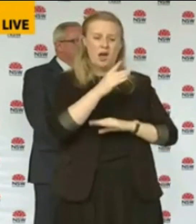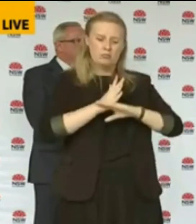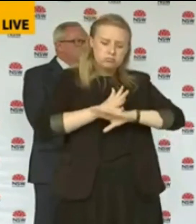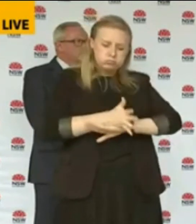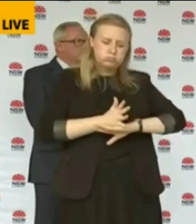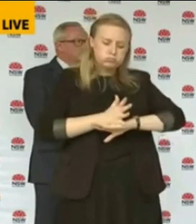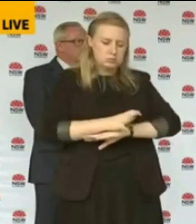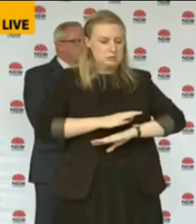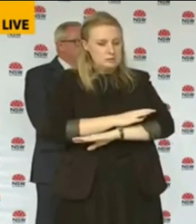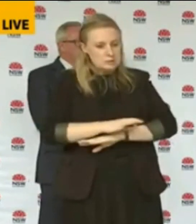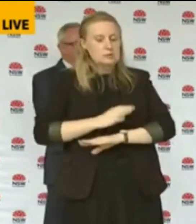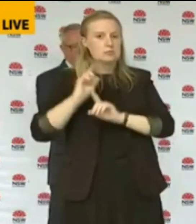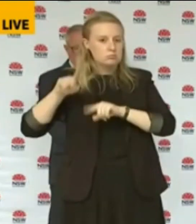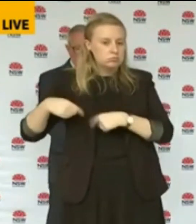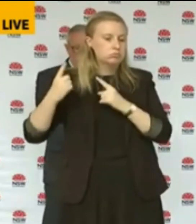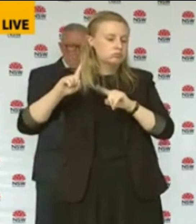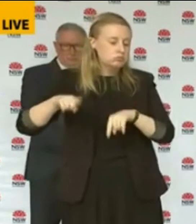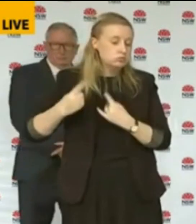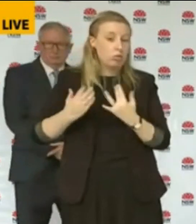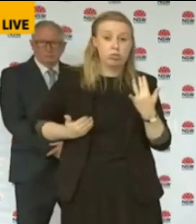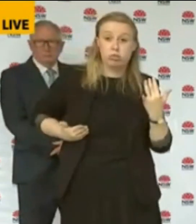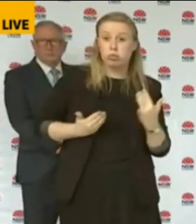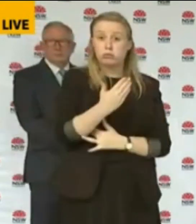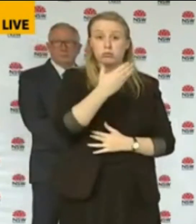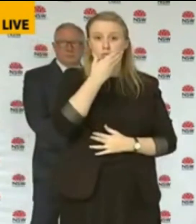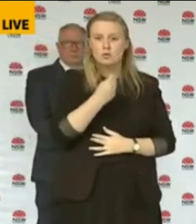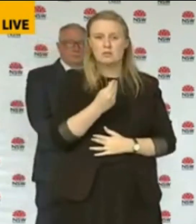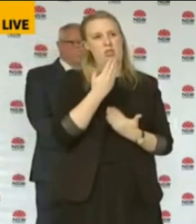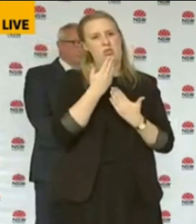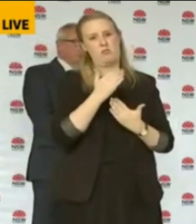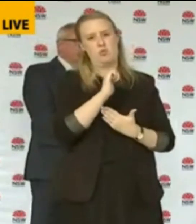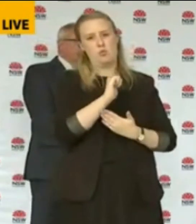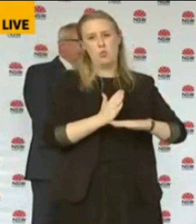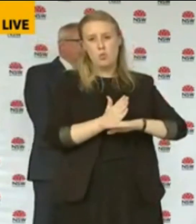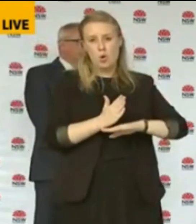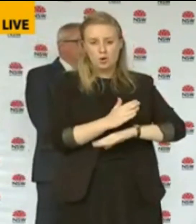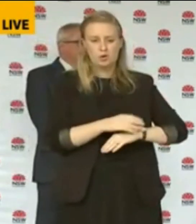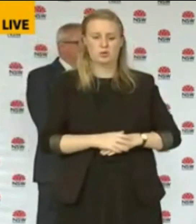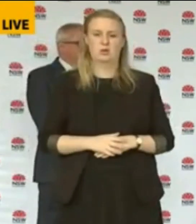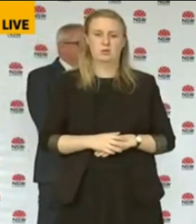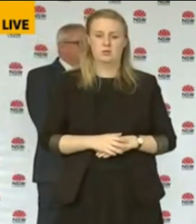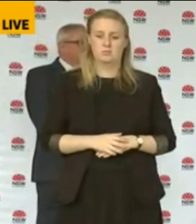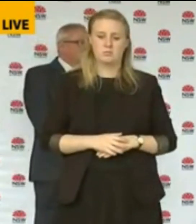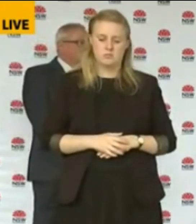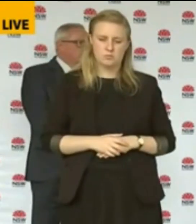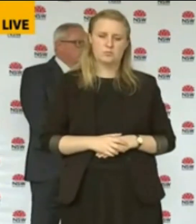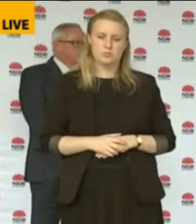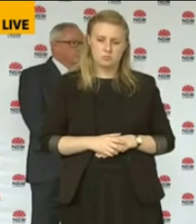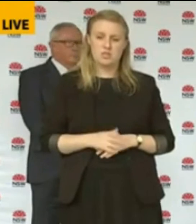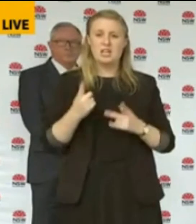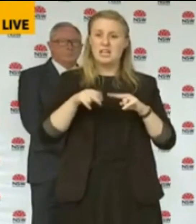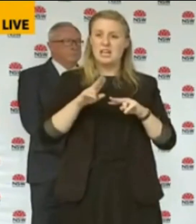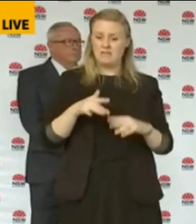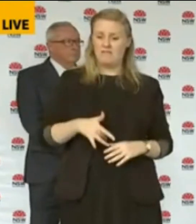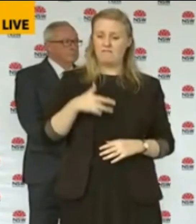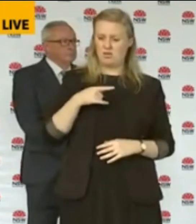Christmas period to sequence it. Obviously, we are asking them to prioritise critical specimens that were there for